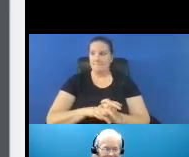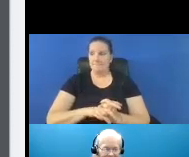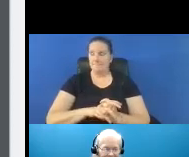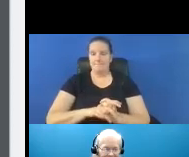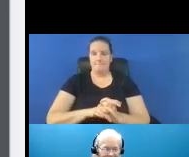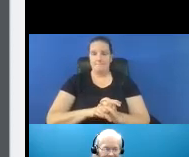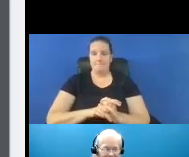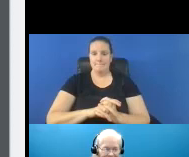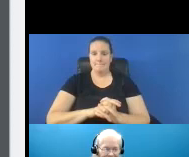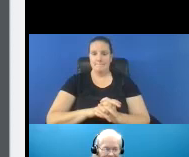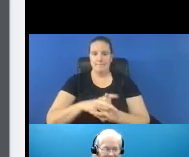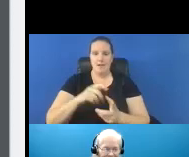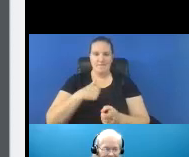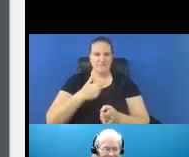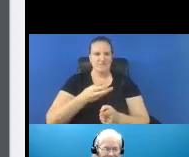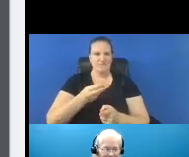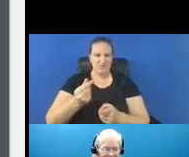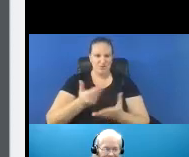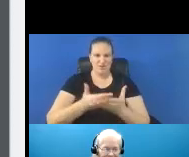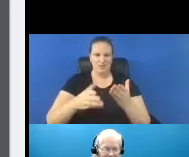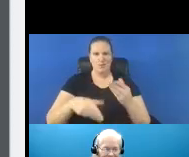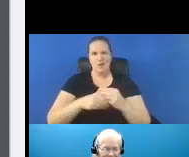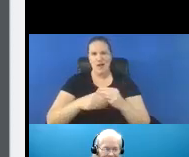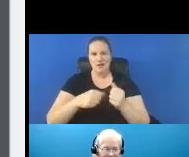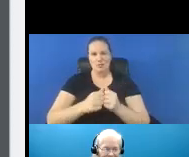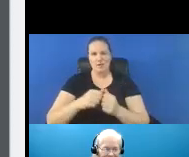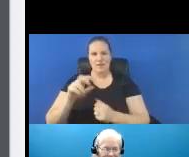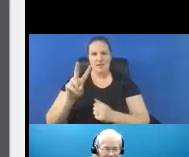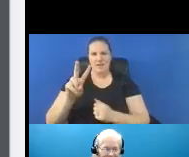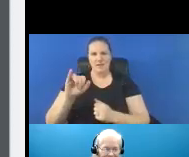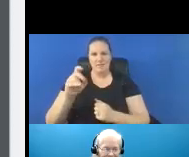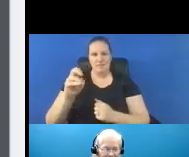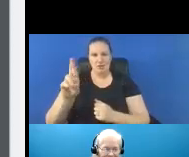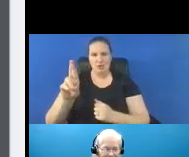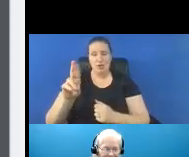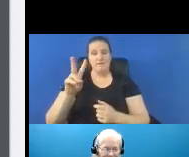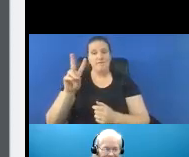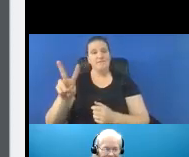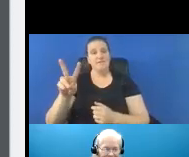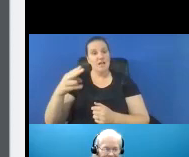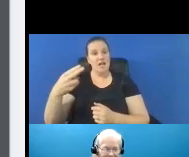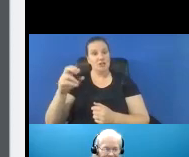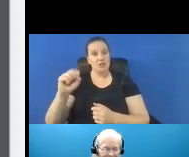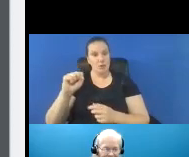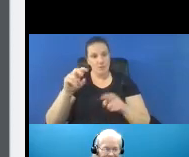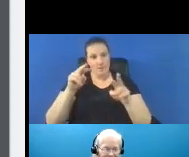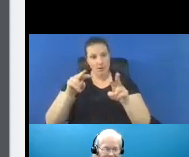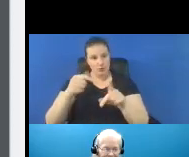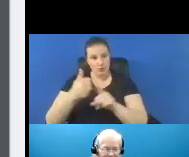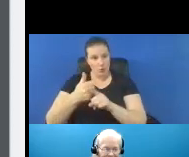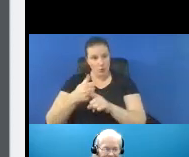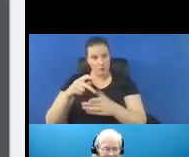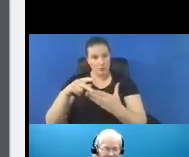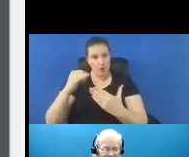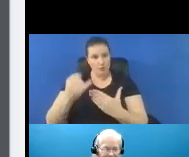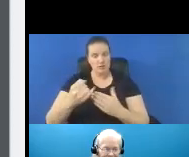So I've got a couple of things. One is to build on what Victor, I think, was saying. So the VHA is going to monitor its own projects And the ones that